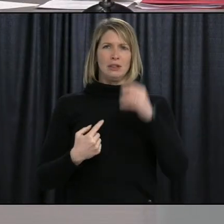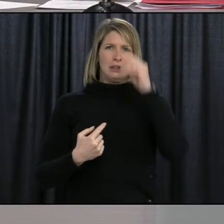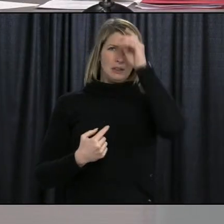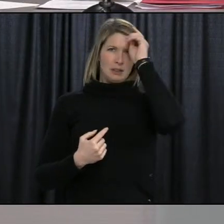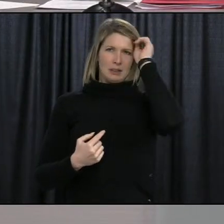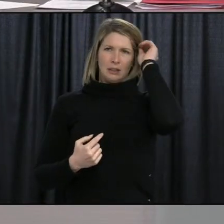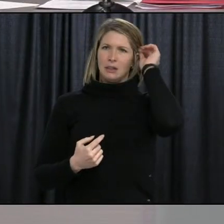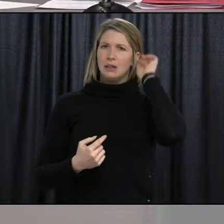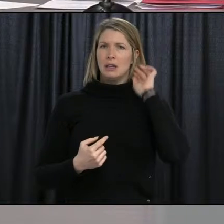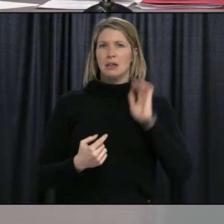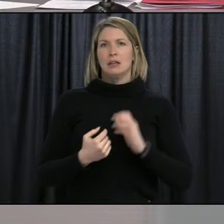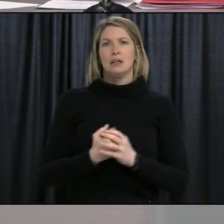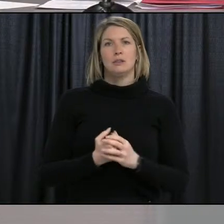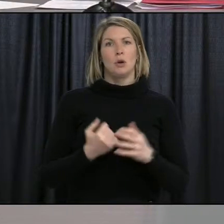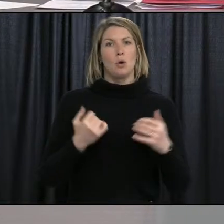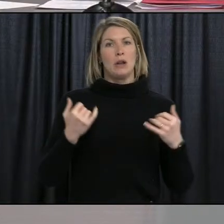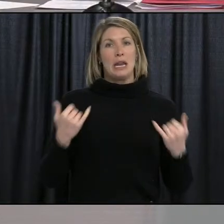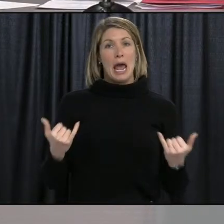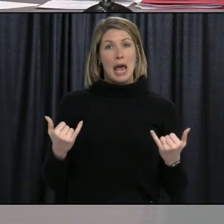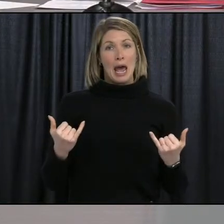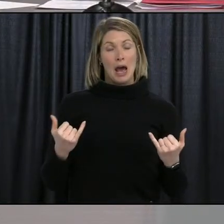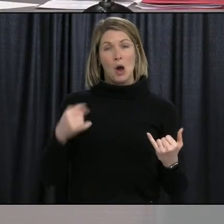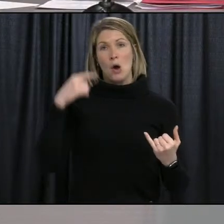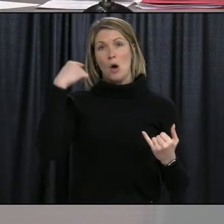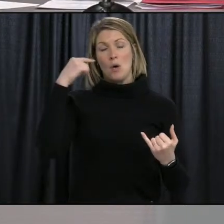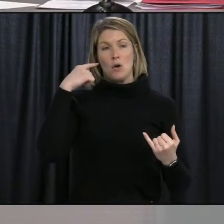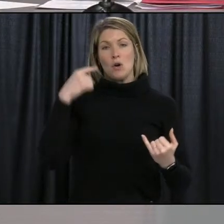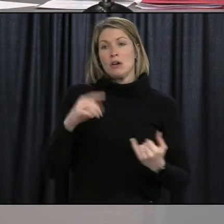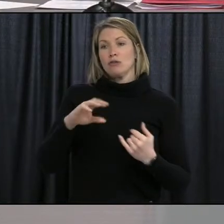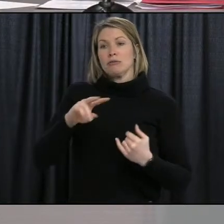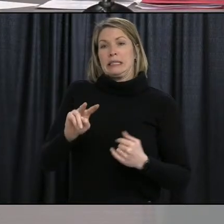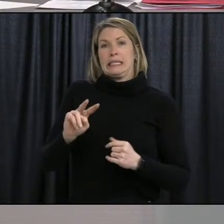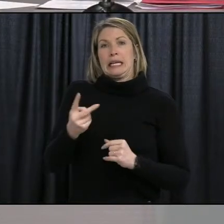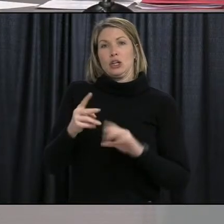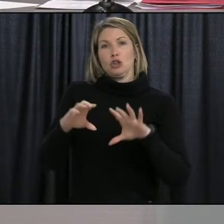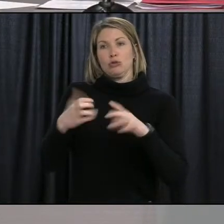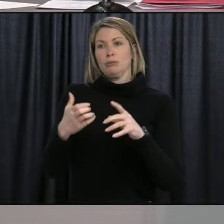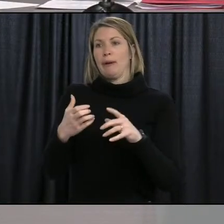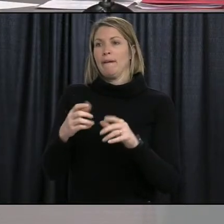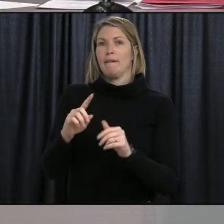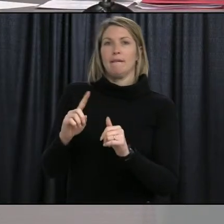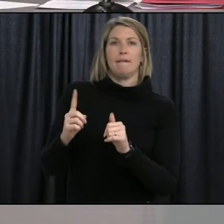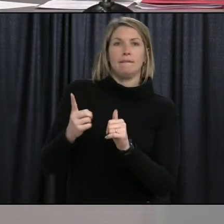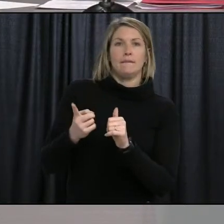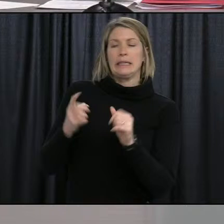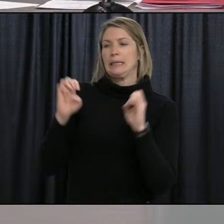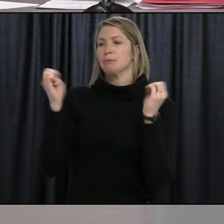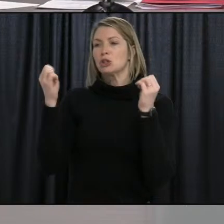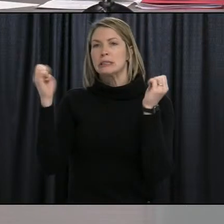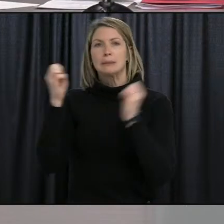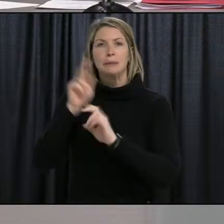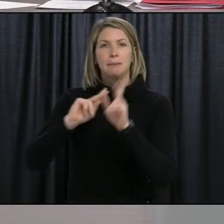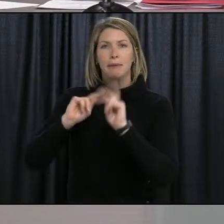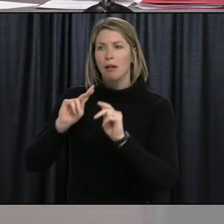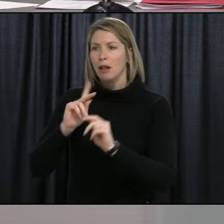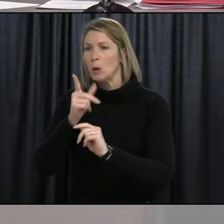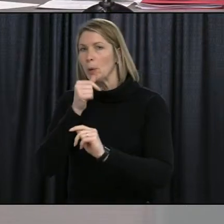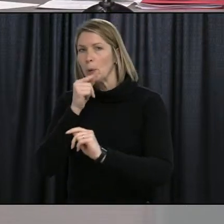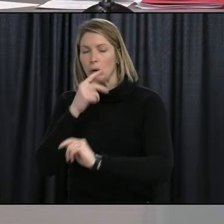vaccine explain why first responders are getting vaccinated before some people in their